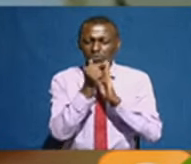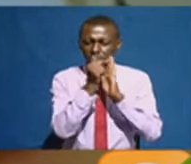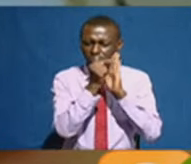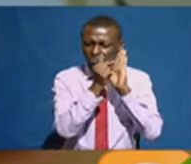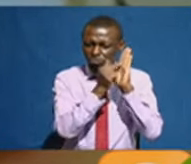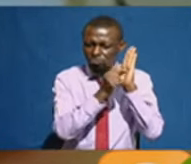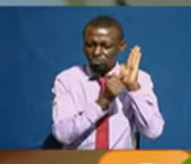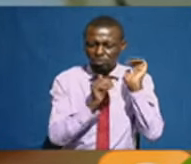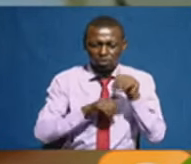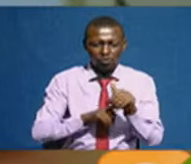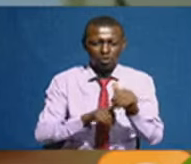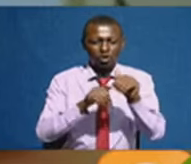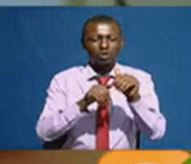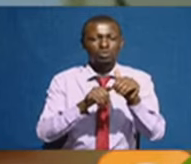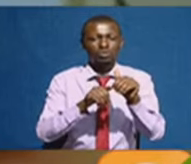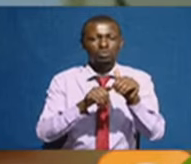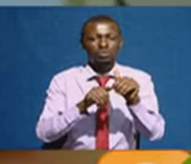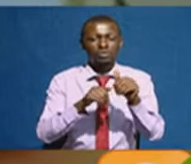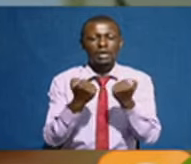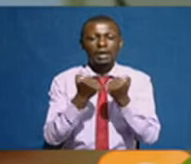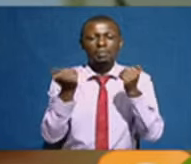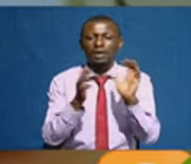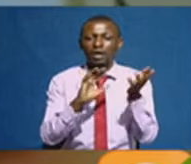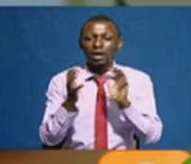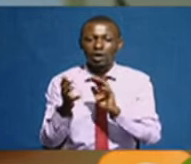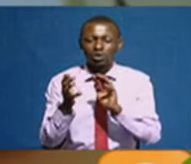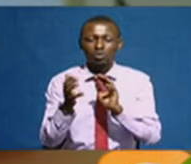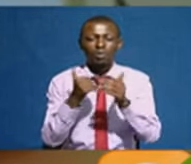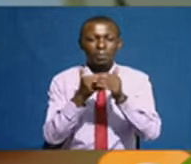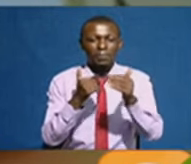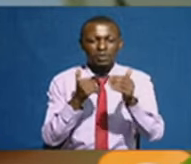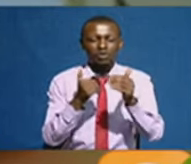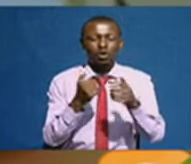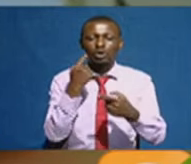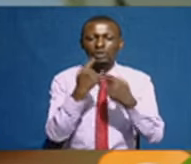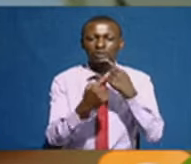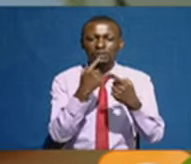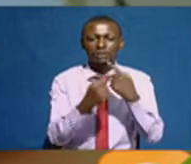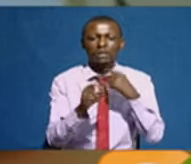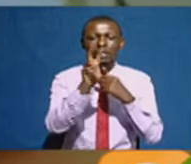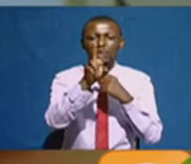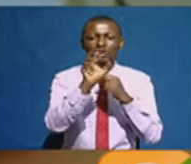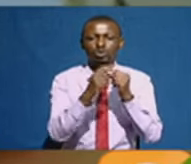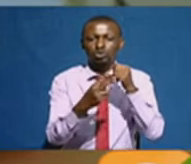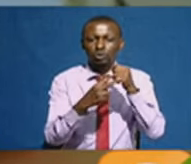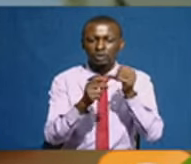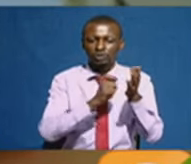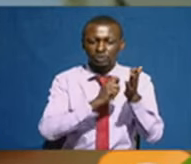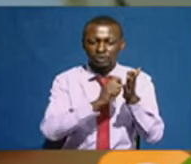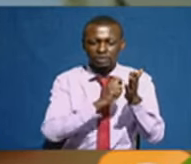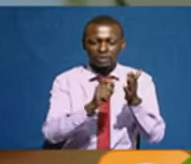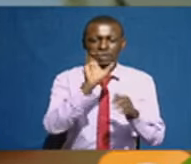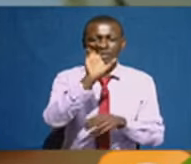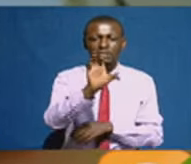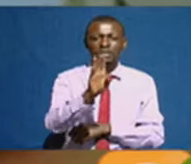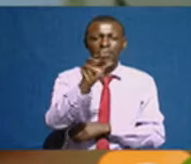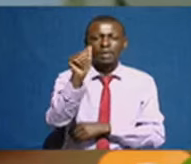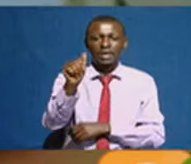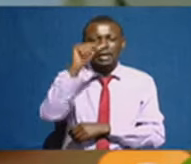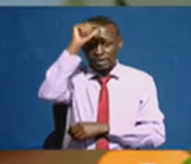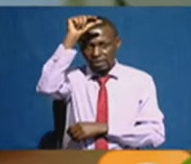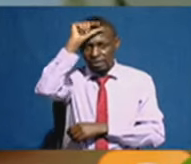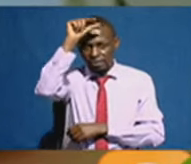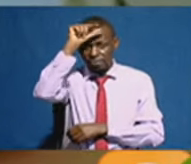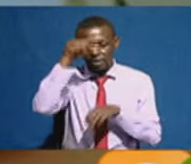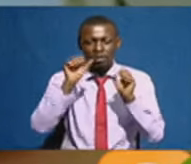CBA agreement that was signed in 2017, which the government now has tried to walk away from.